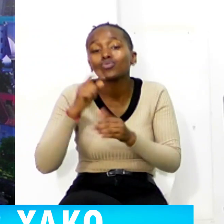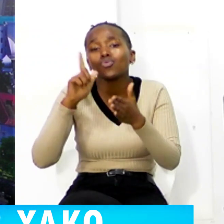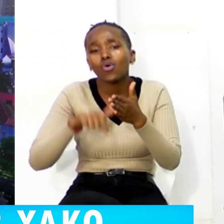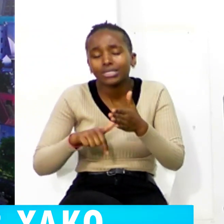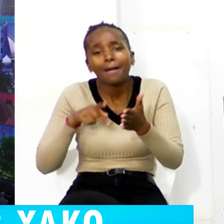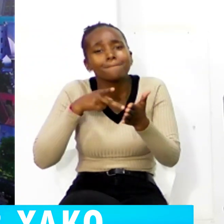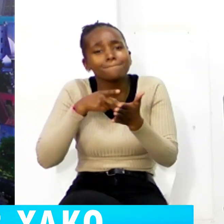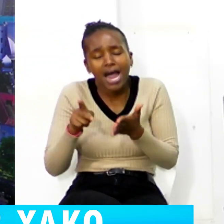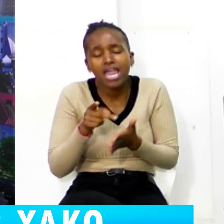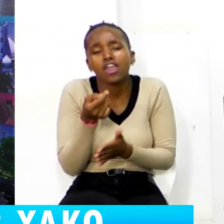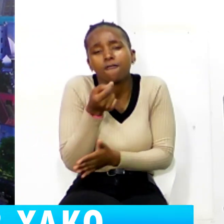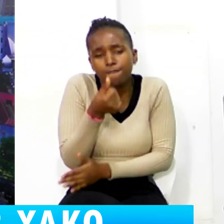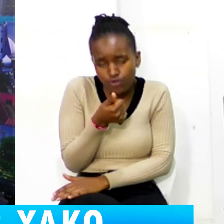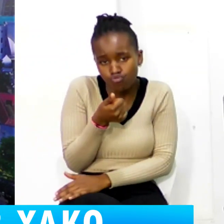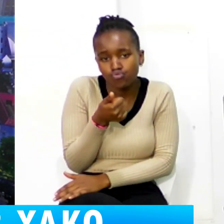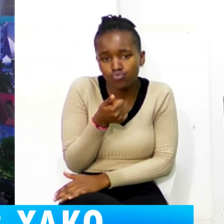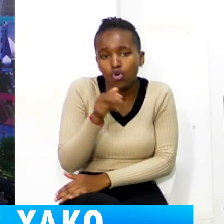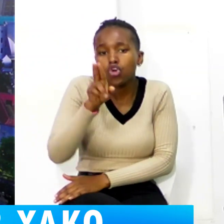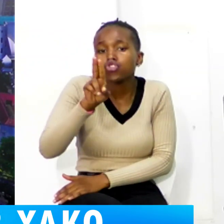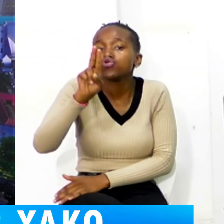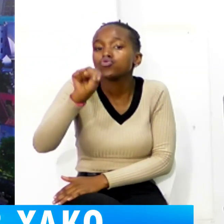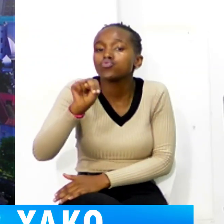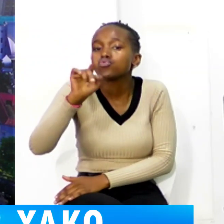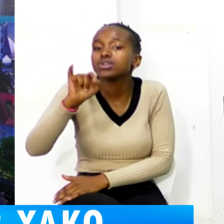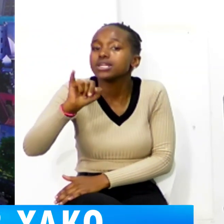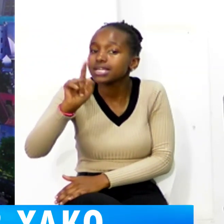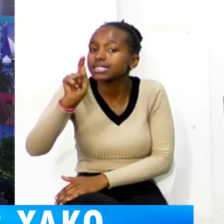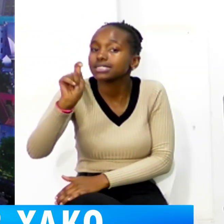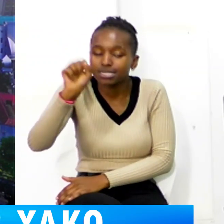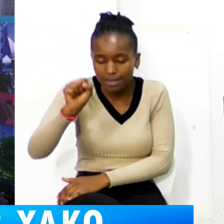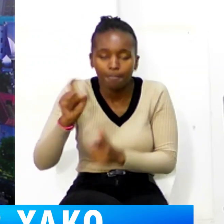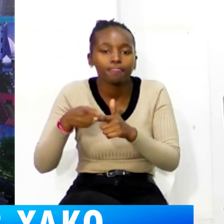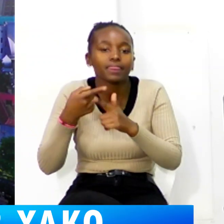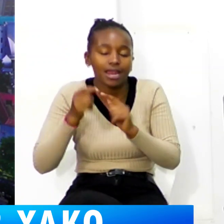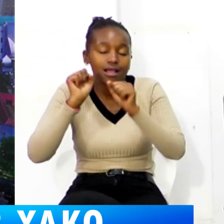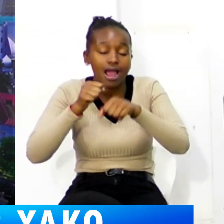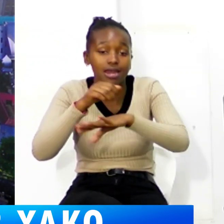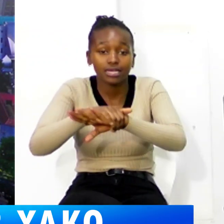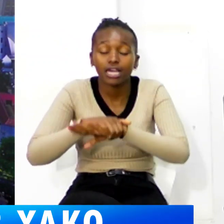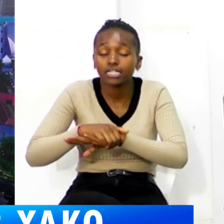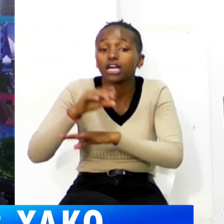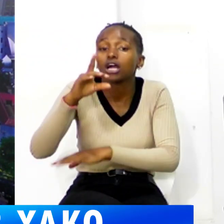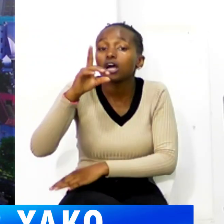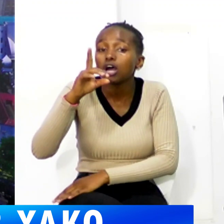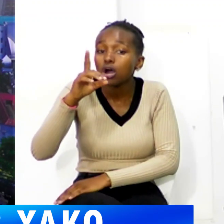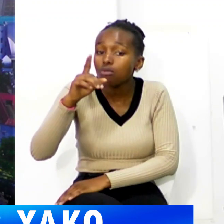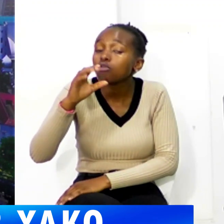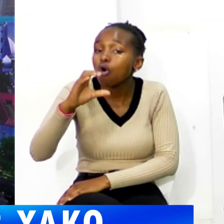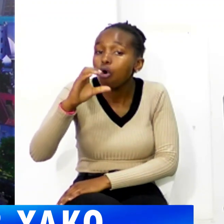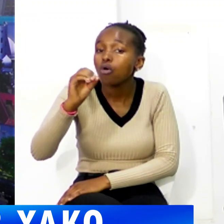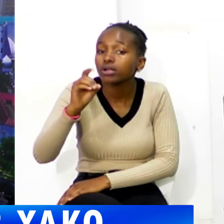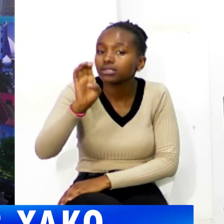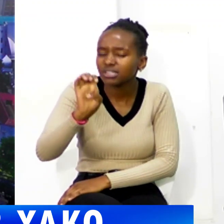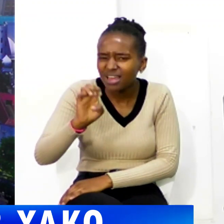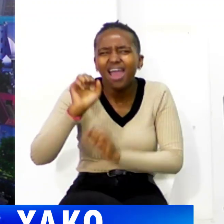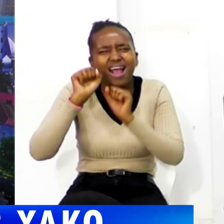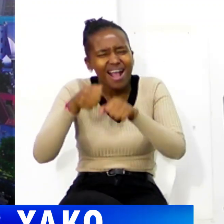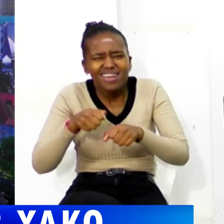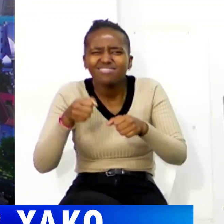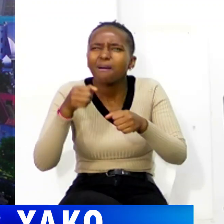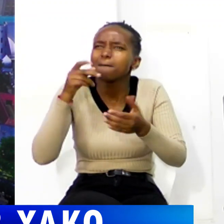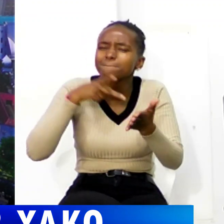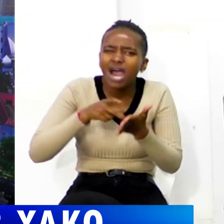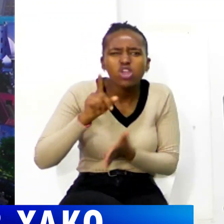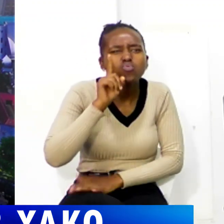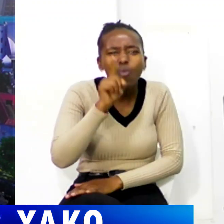units. When you buy units right now from Kenya Power, and you can buy even 1 unit, to activate the code